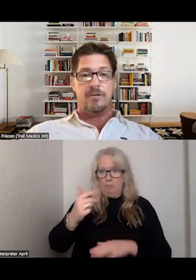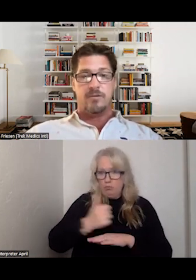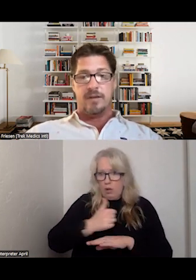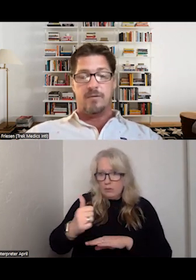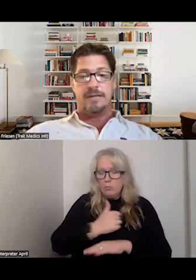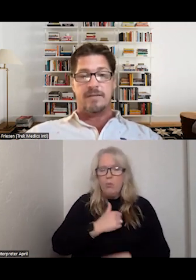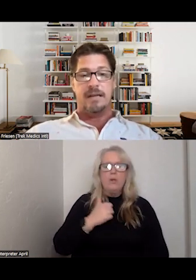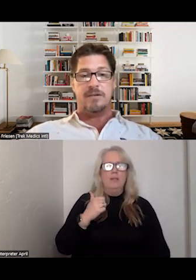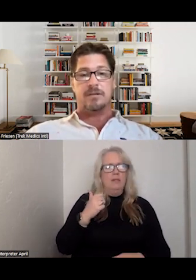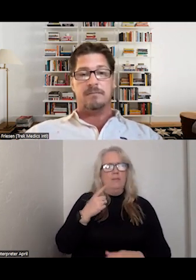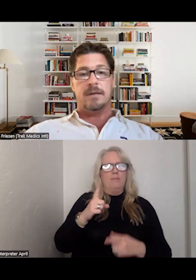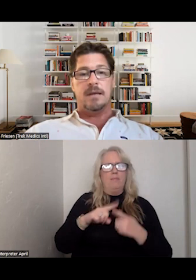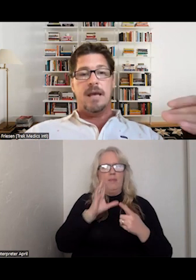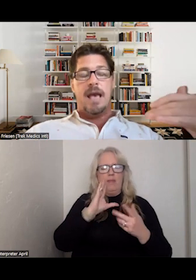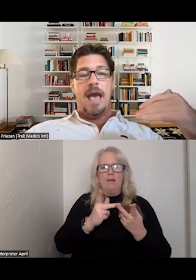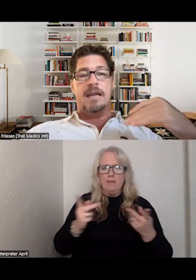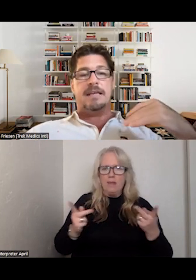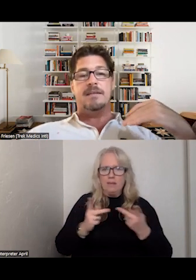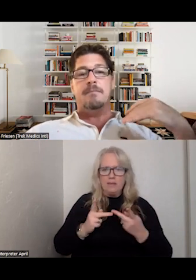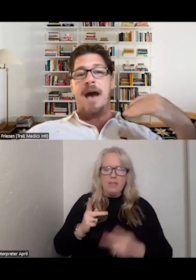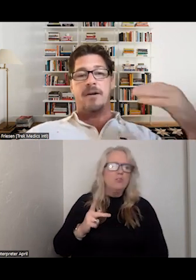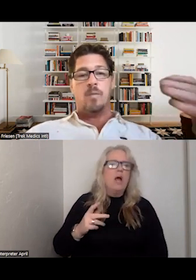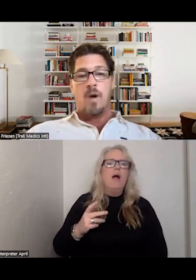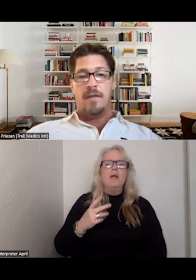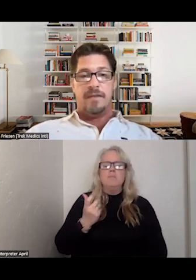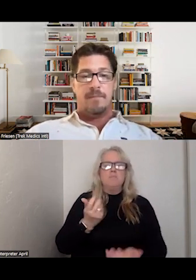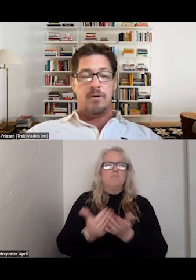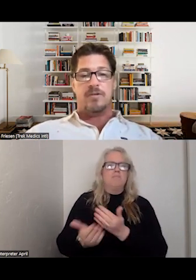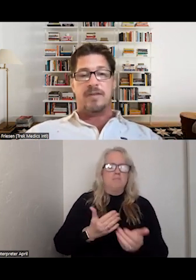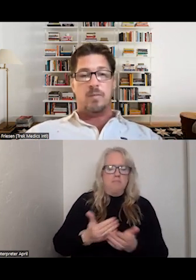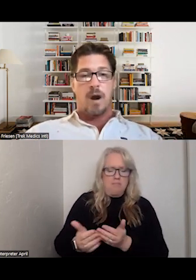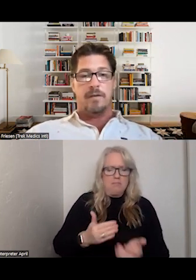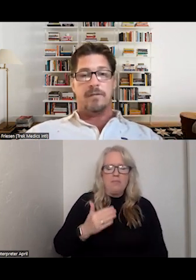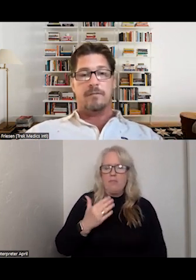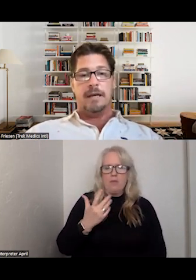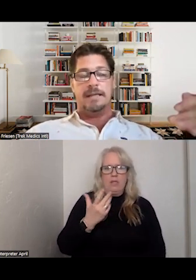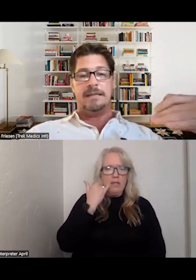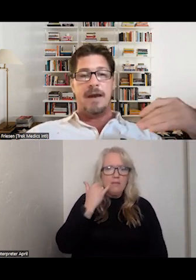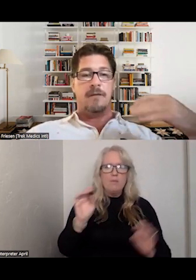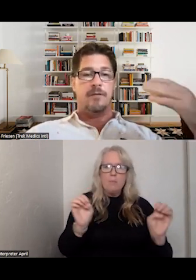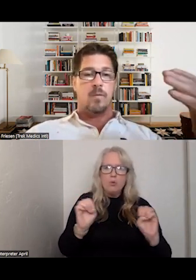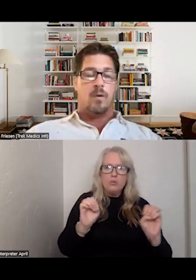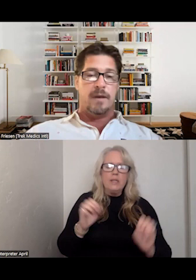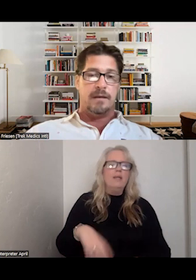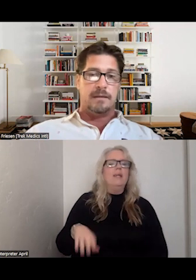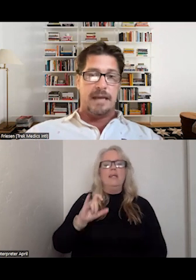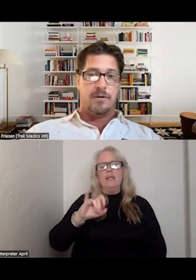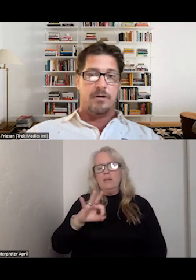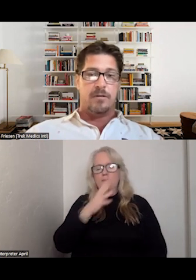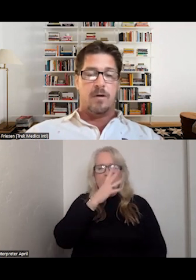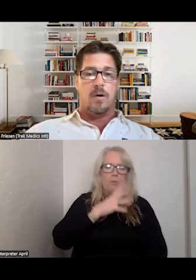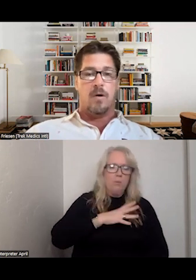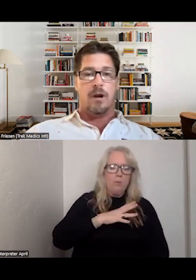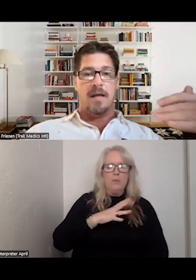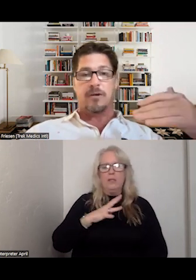you at your transport destination? And it didn't matter what the emergency was, right? It didn't matter if it was a woman in